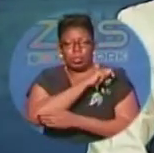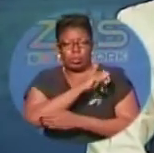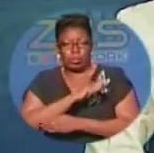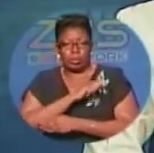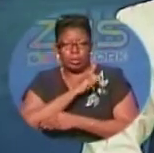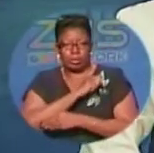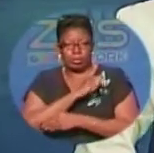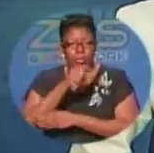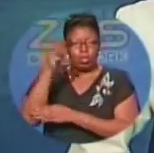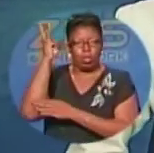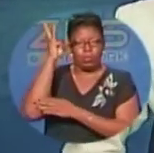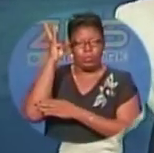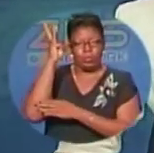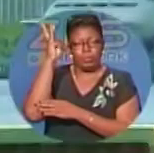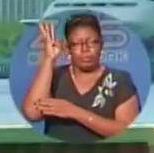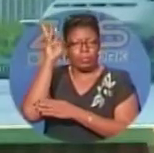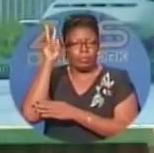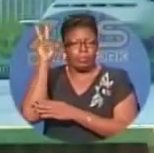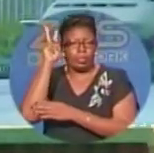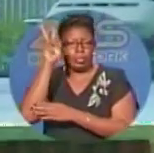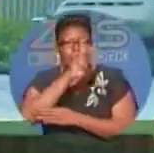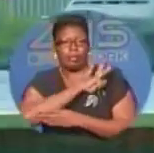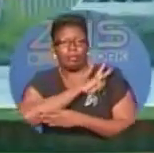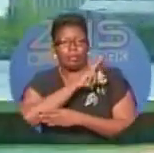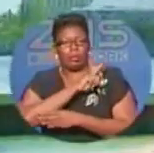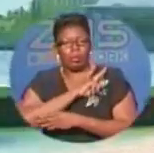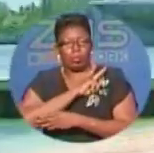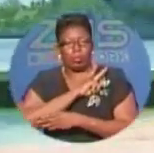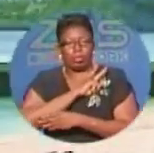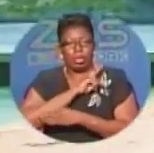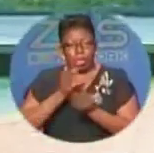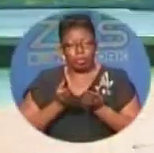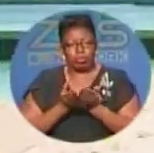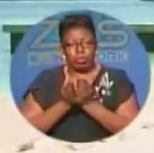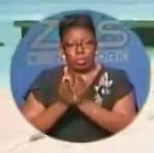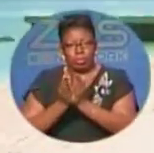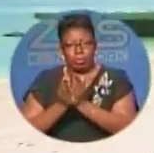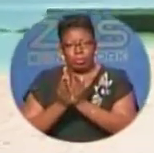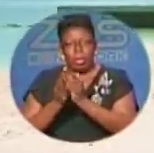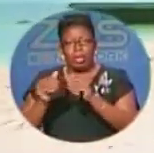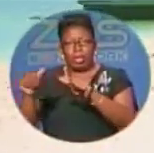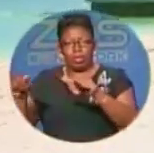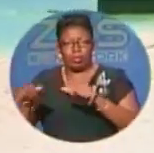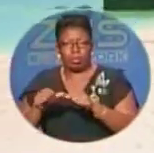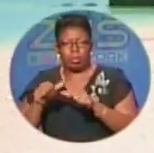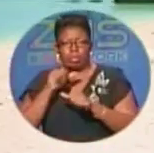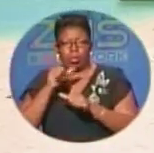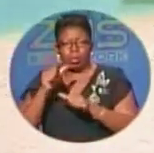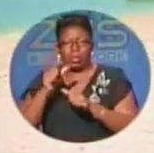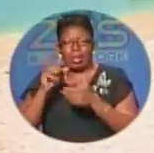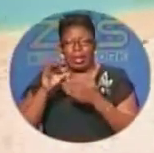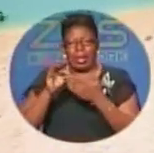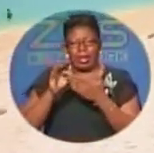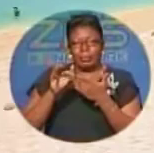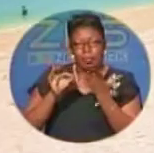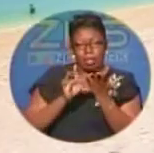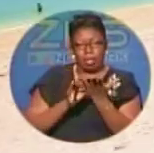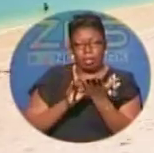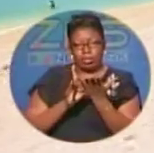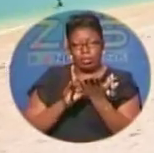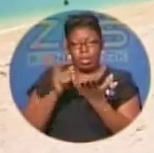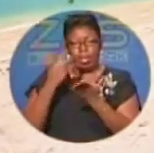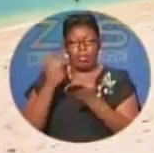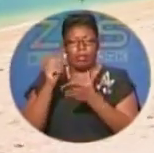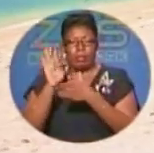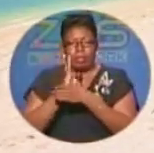Vanderpool Wallace speaking with the media recently about the cruise ship sector. He said while it does not account for room occupancy in the country, the